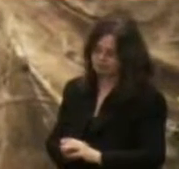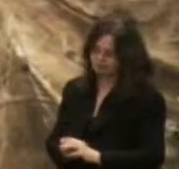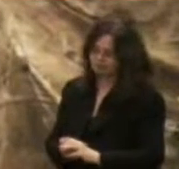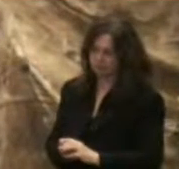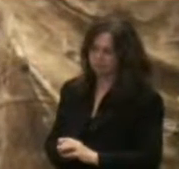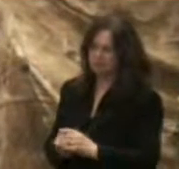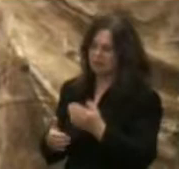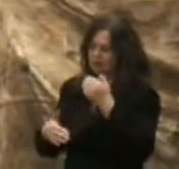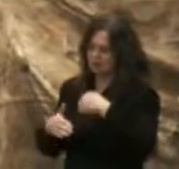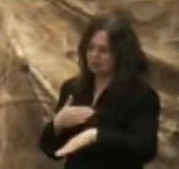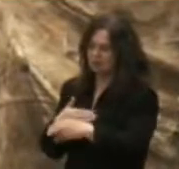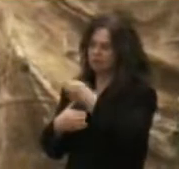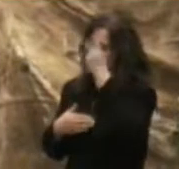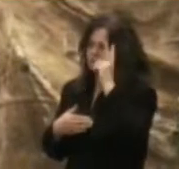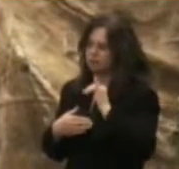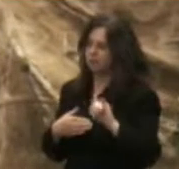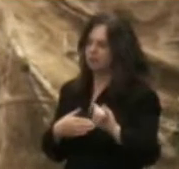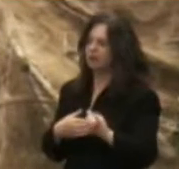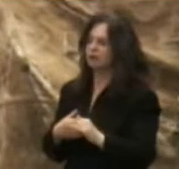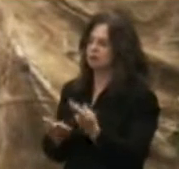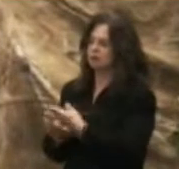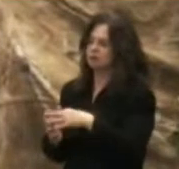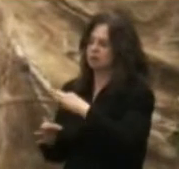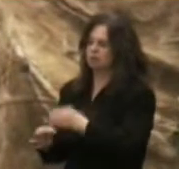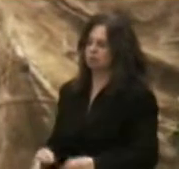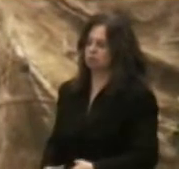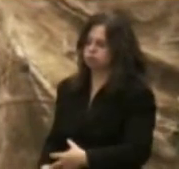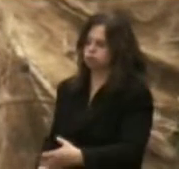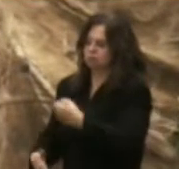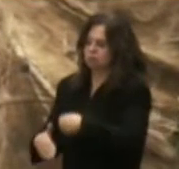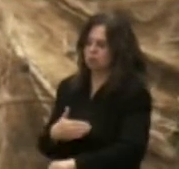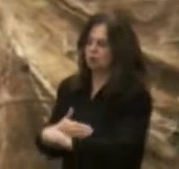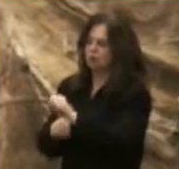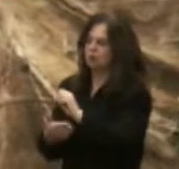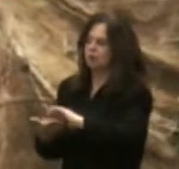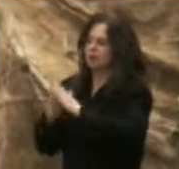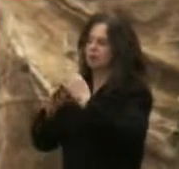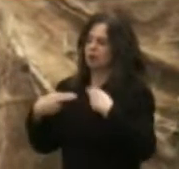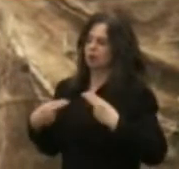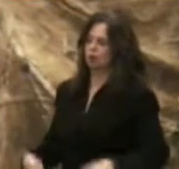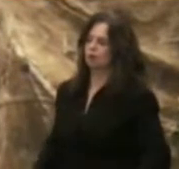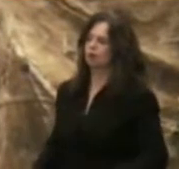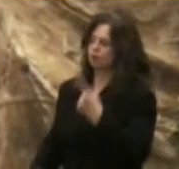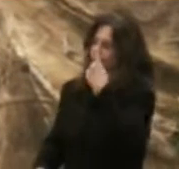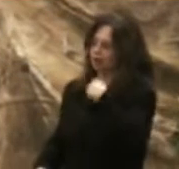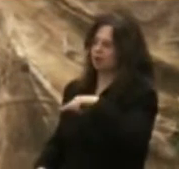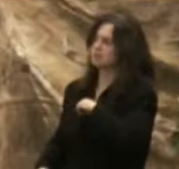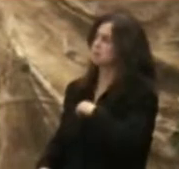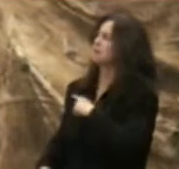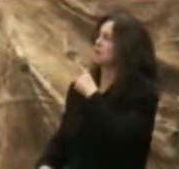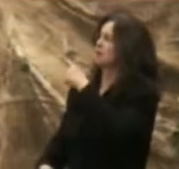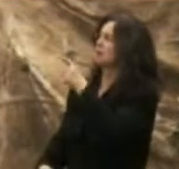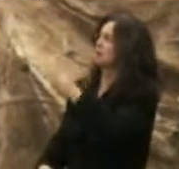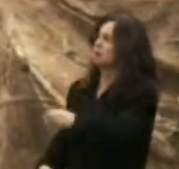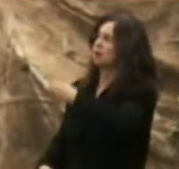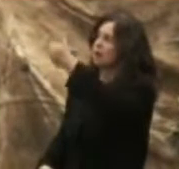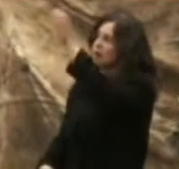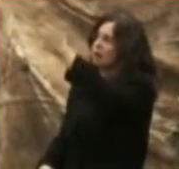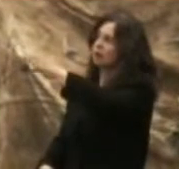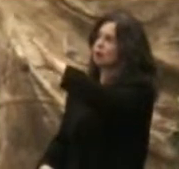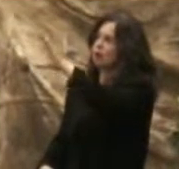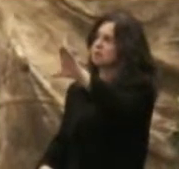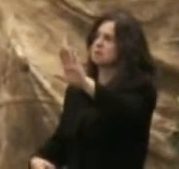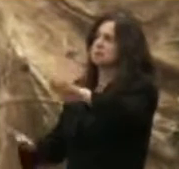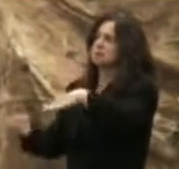Holy Spirit and the Virgin Mary, and became truly human. For our sake, he was crucified under